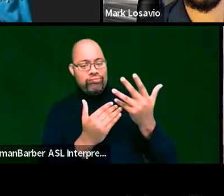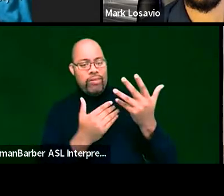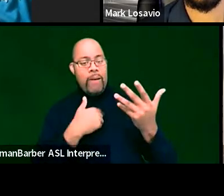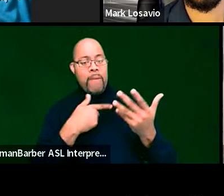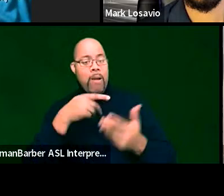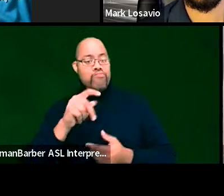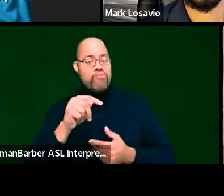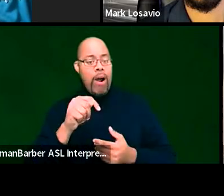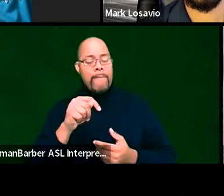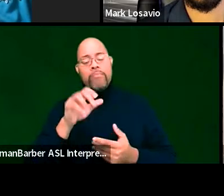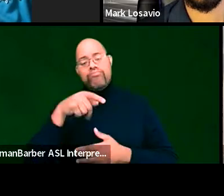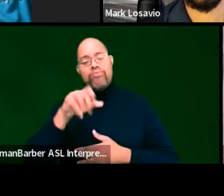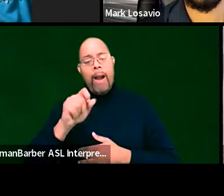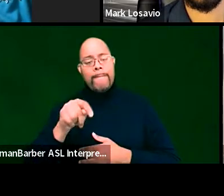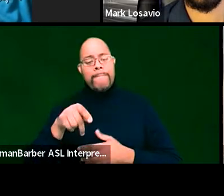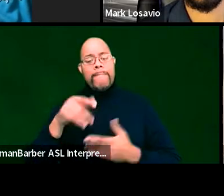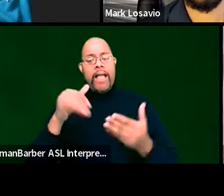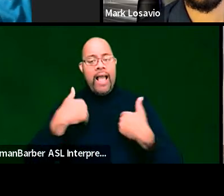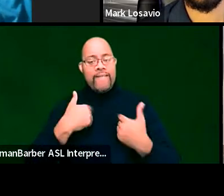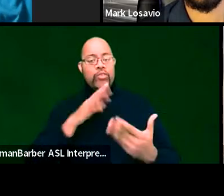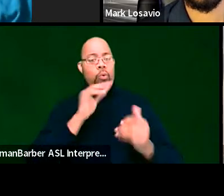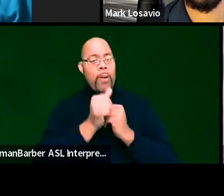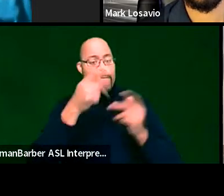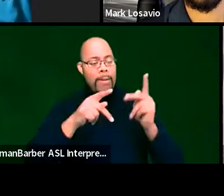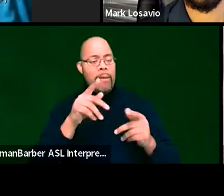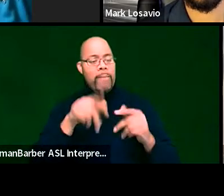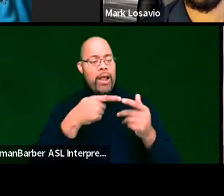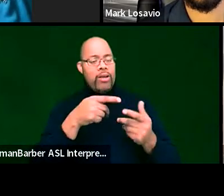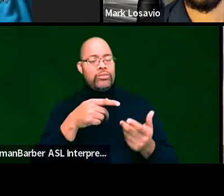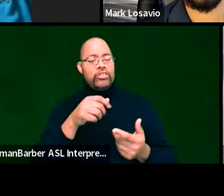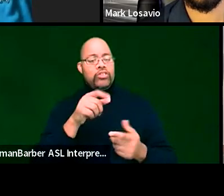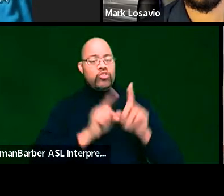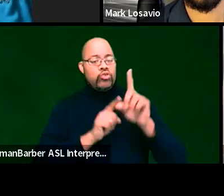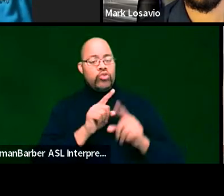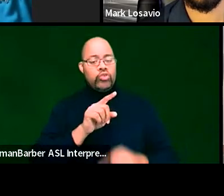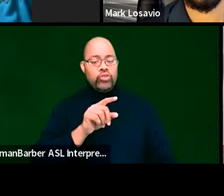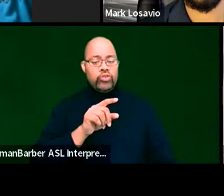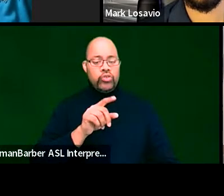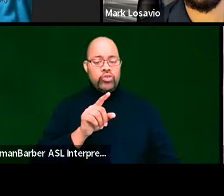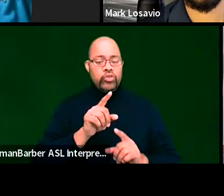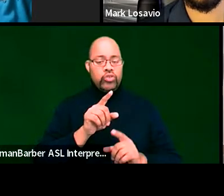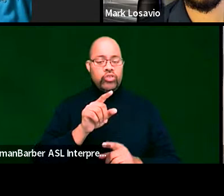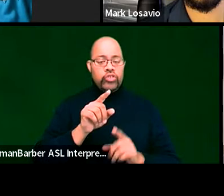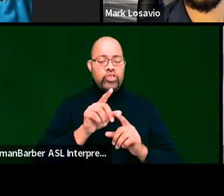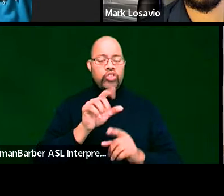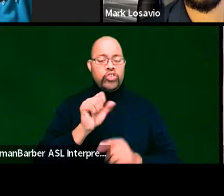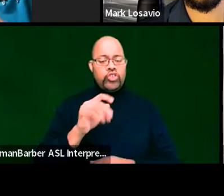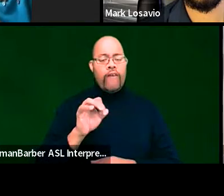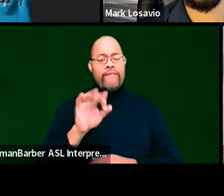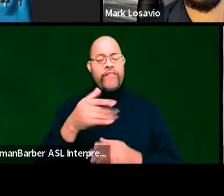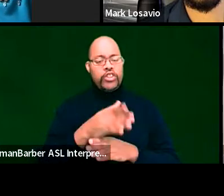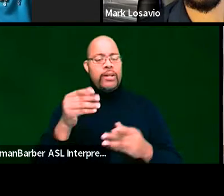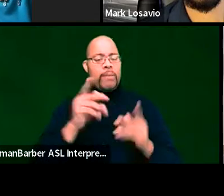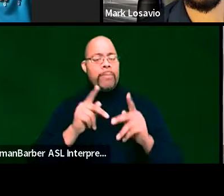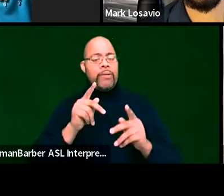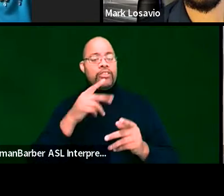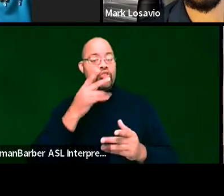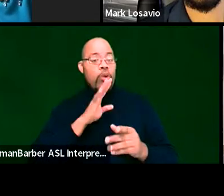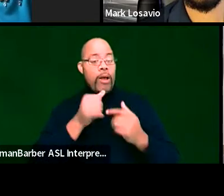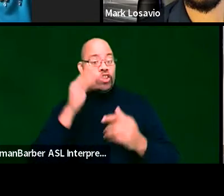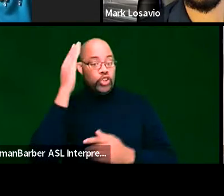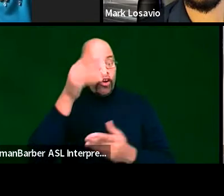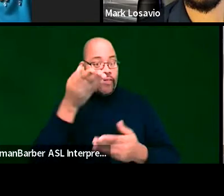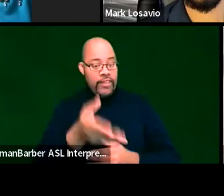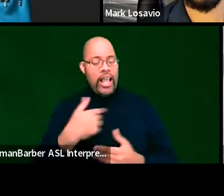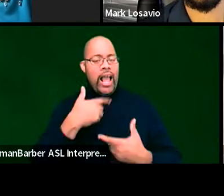that I would have in Shark Alley, and like talking to people about sawfish and why they're important and talking about the sharks that were there. So that's really how